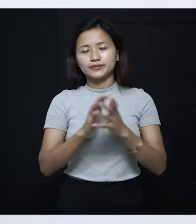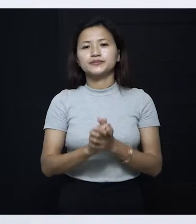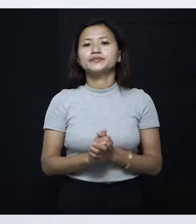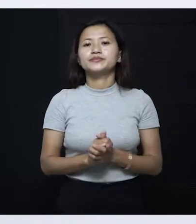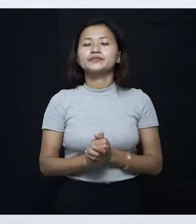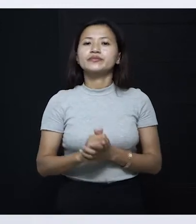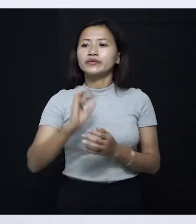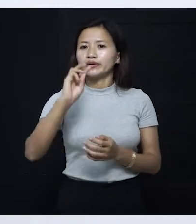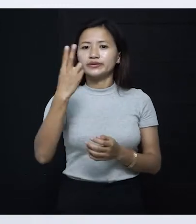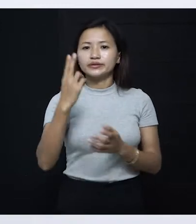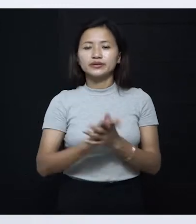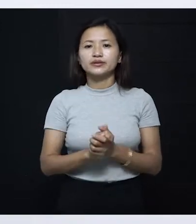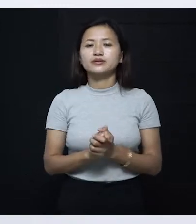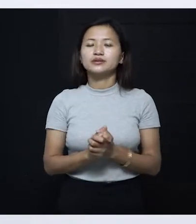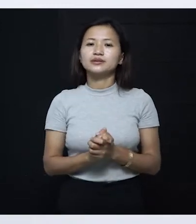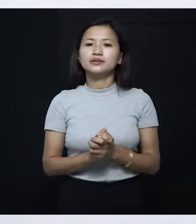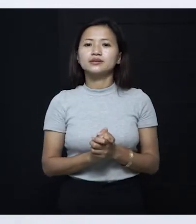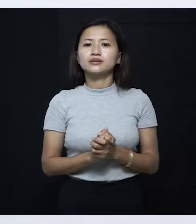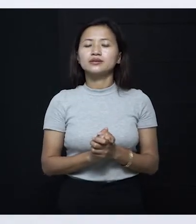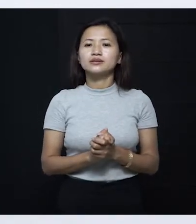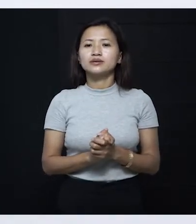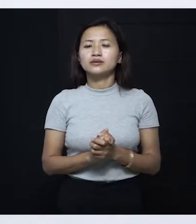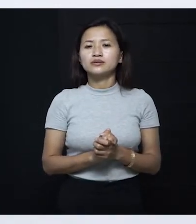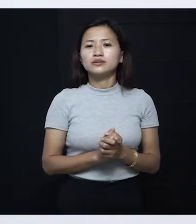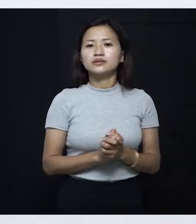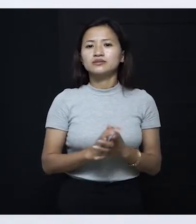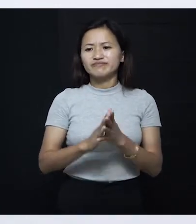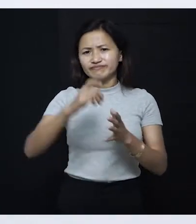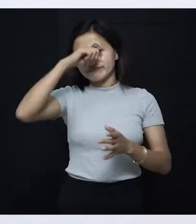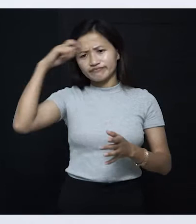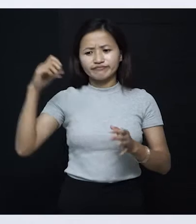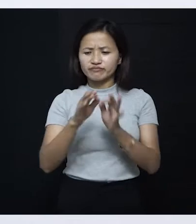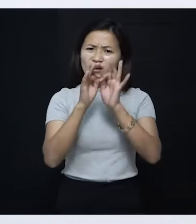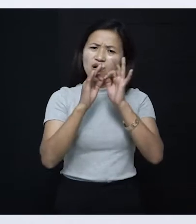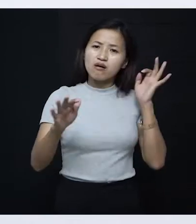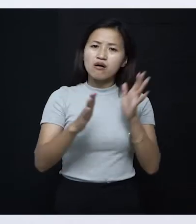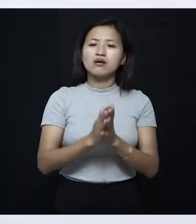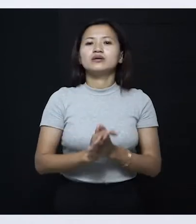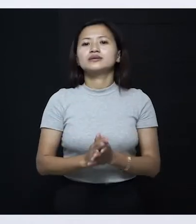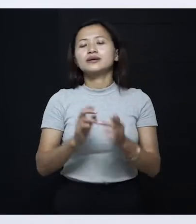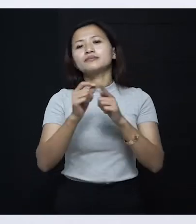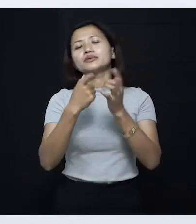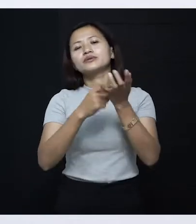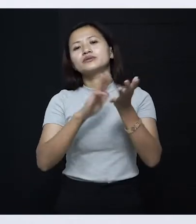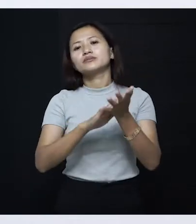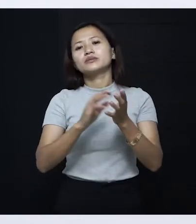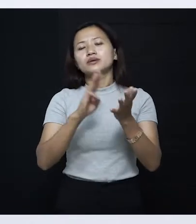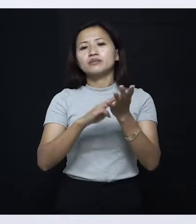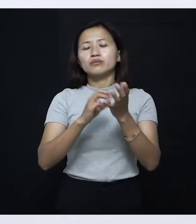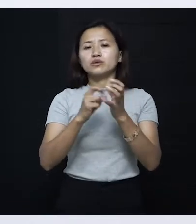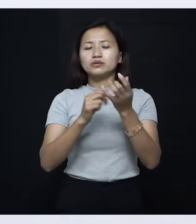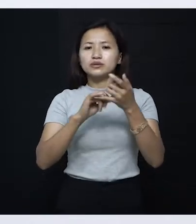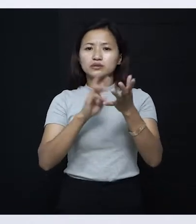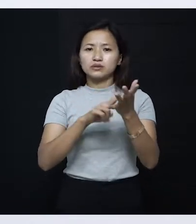Then the second season, we call it as hot season. That means pre-monsoon. Then the